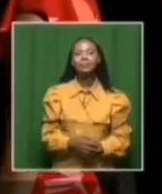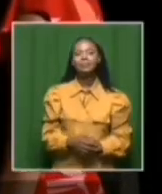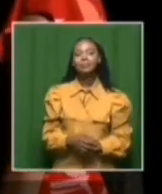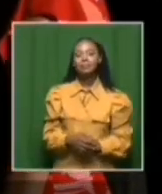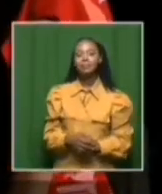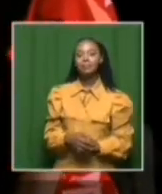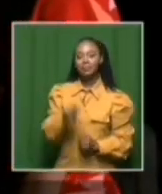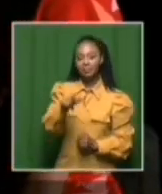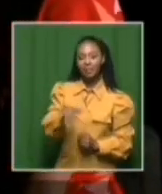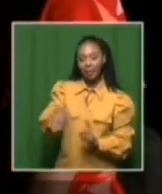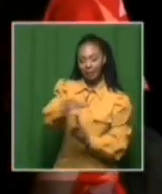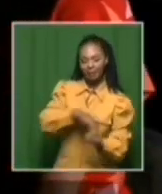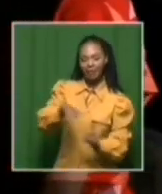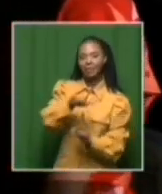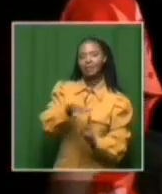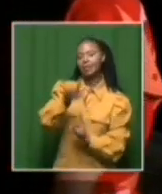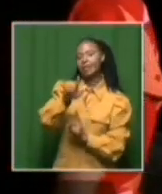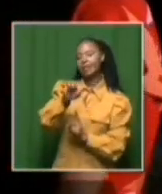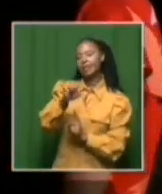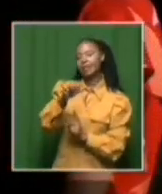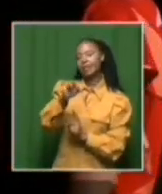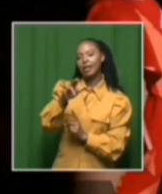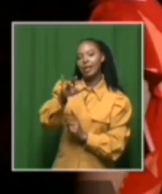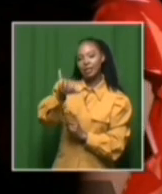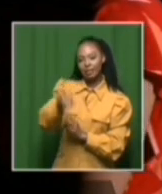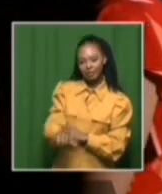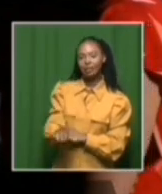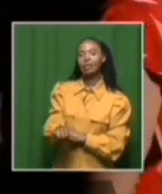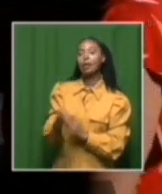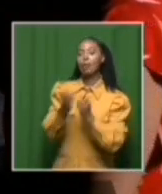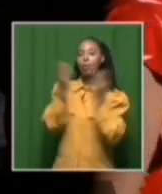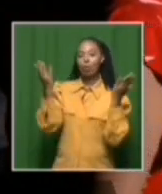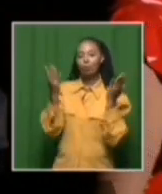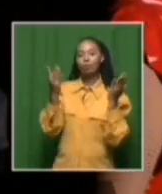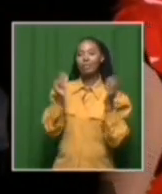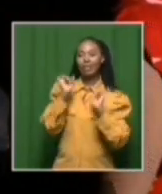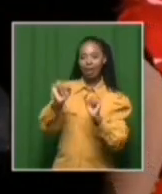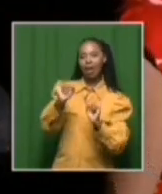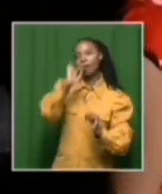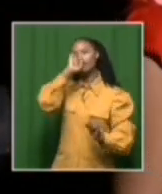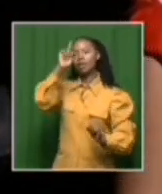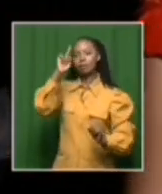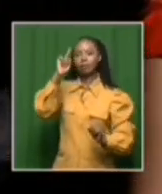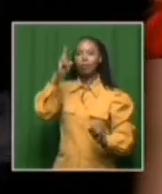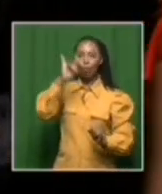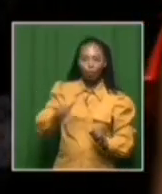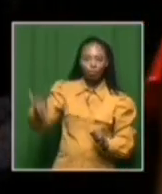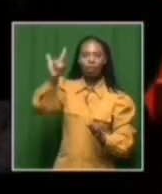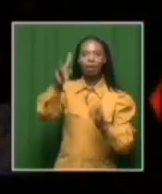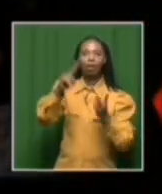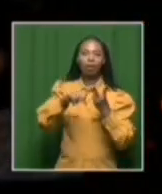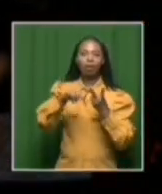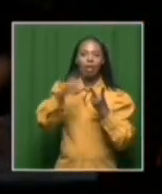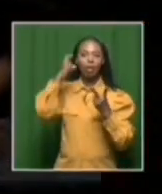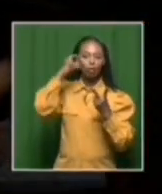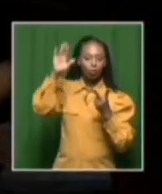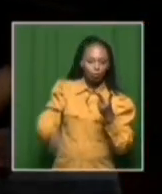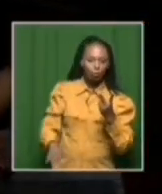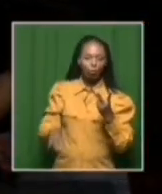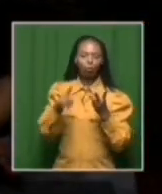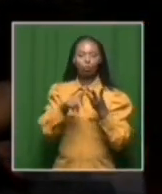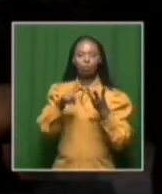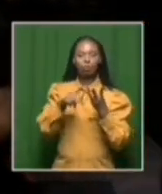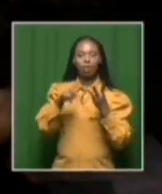Legacy has an extensive portfolio ranging from hotels, resorts, bush lodges,